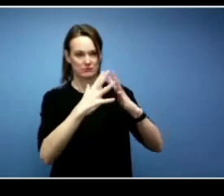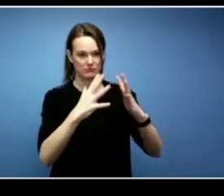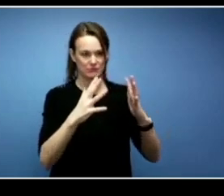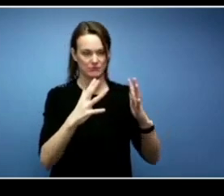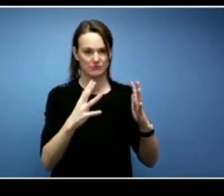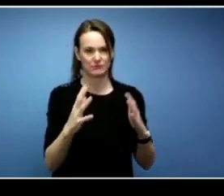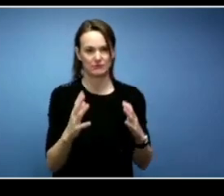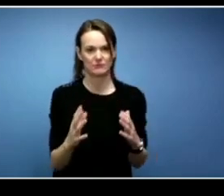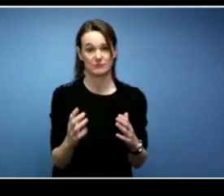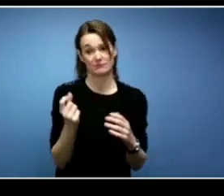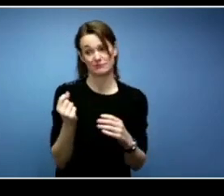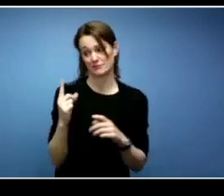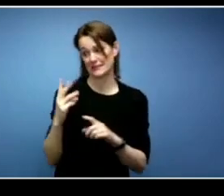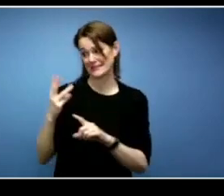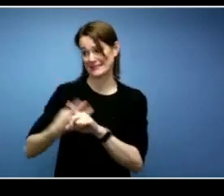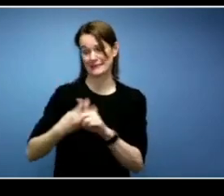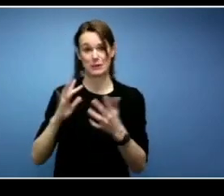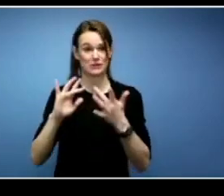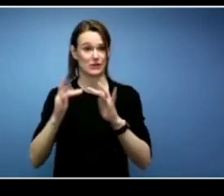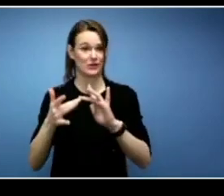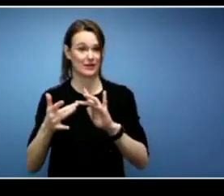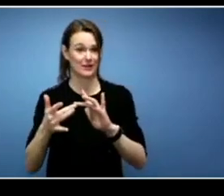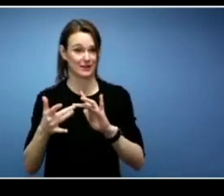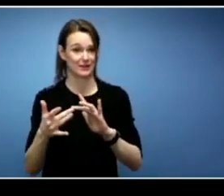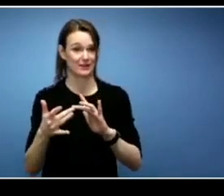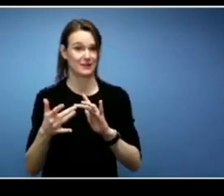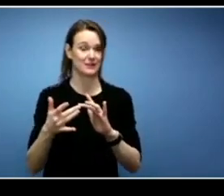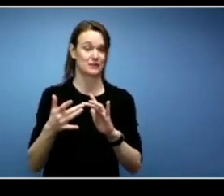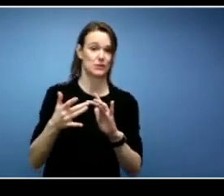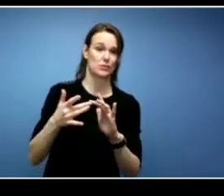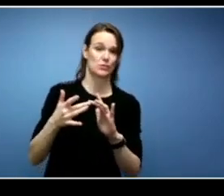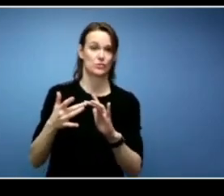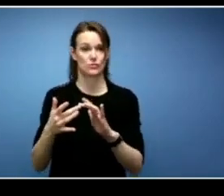mortar. I think we're only 6 months online.